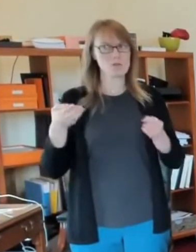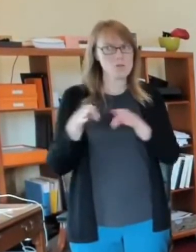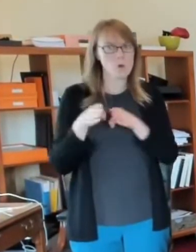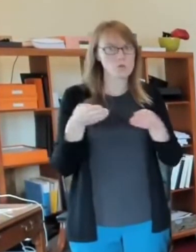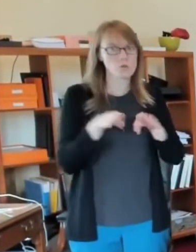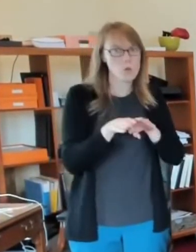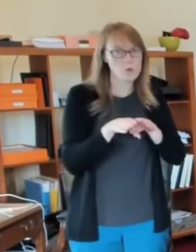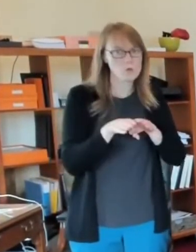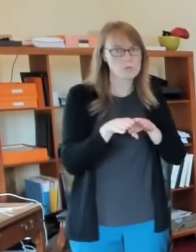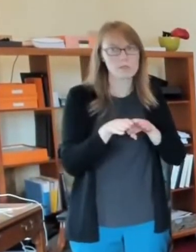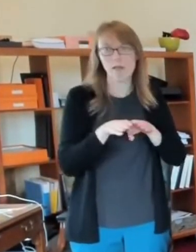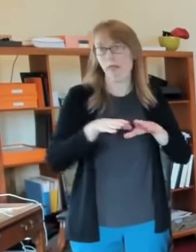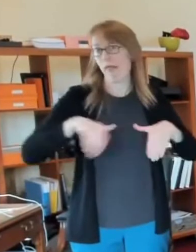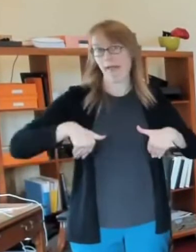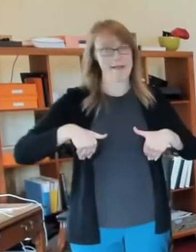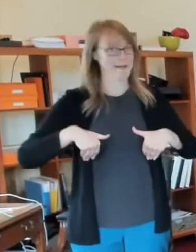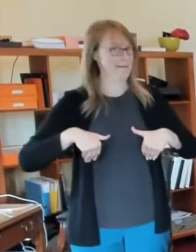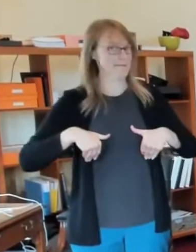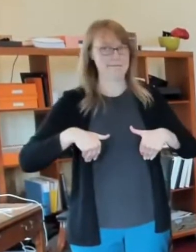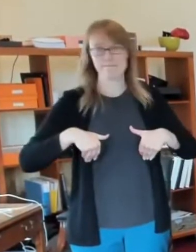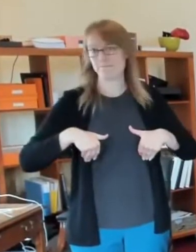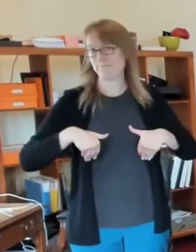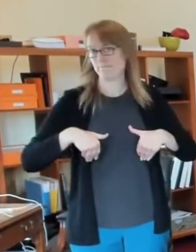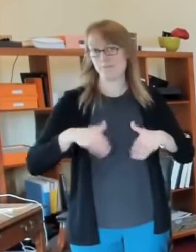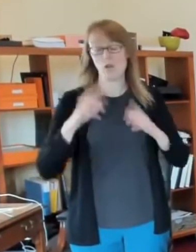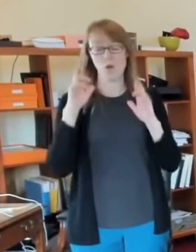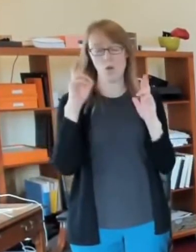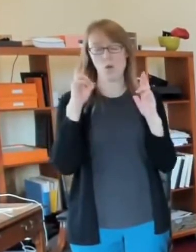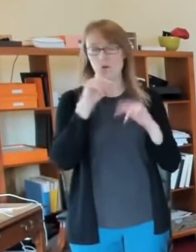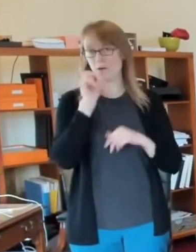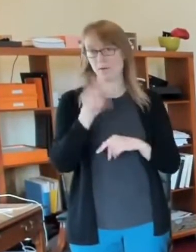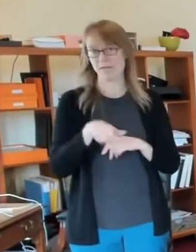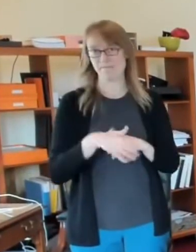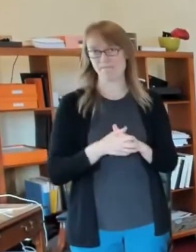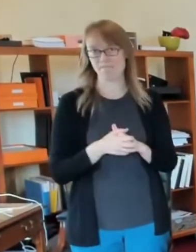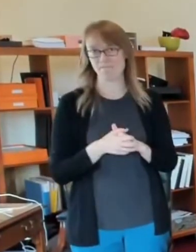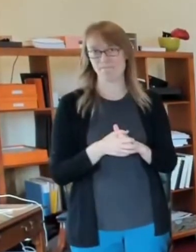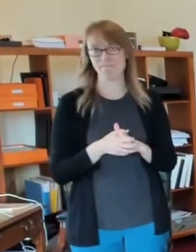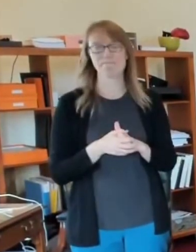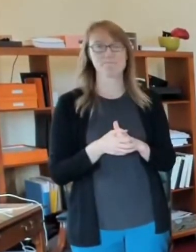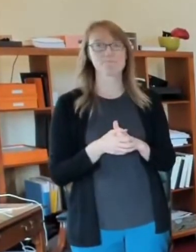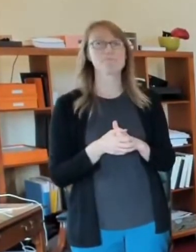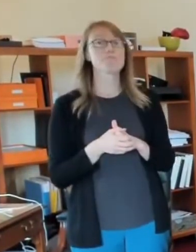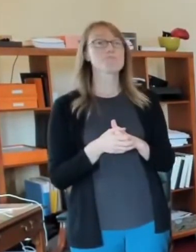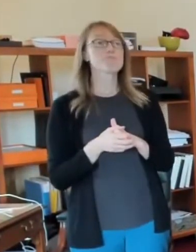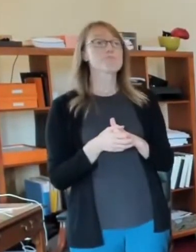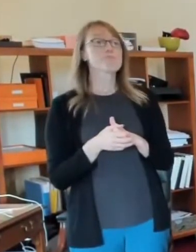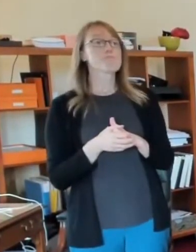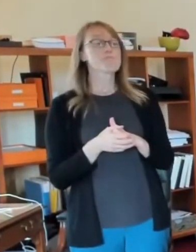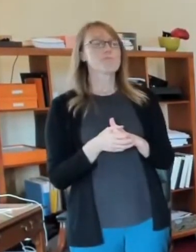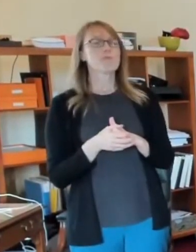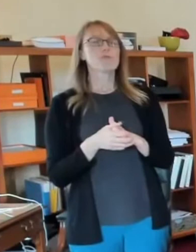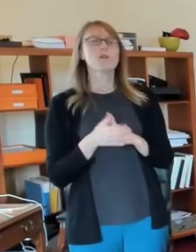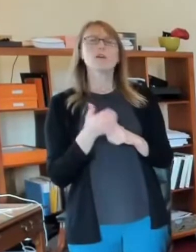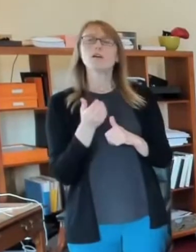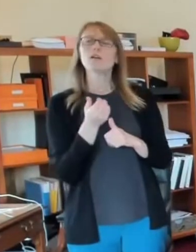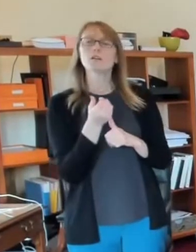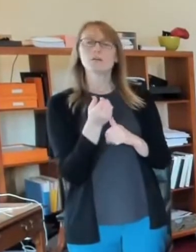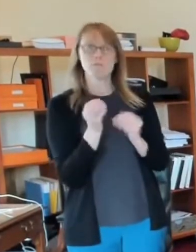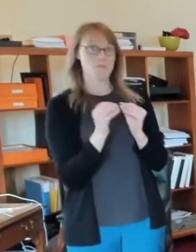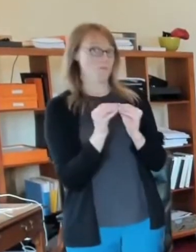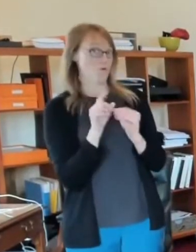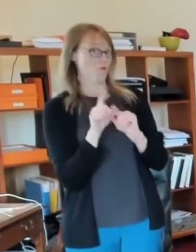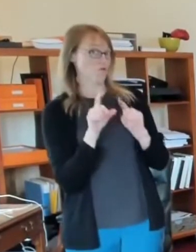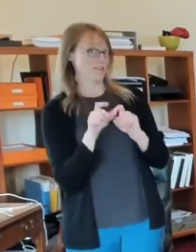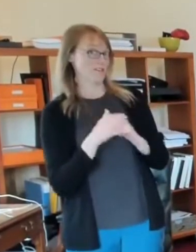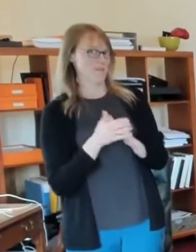hope we don't have to. So we have questions on other topics today, Mayor. We had quite a few people write in about the situation